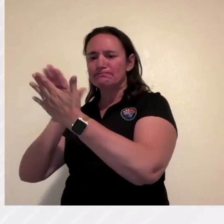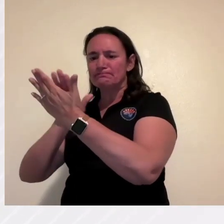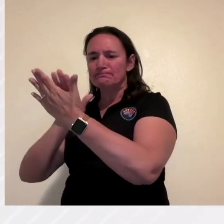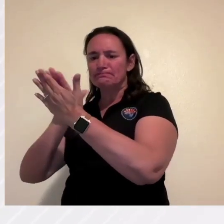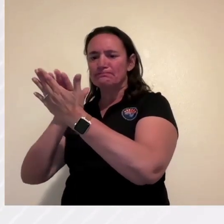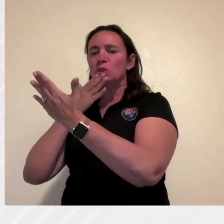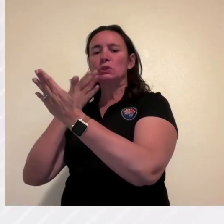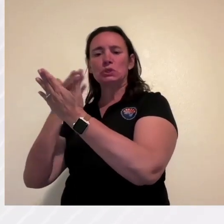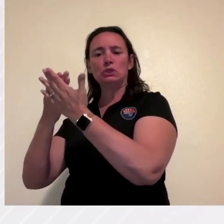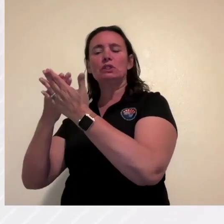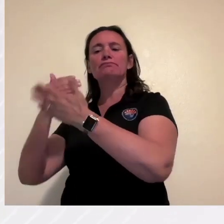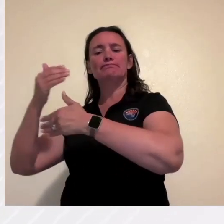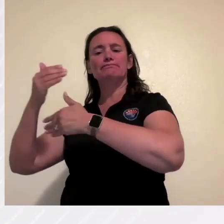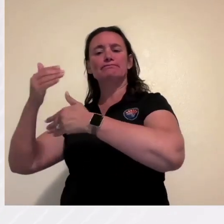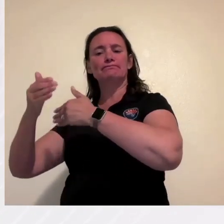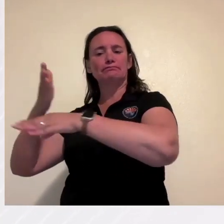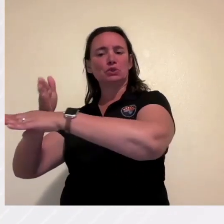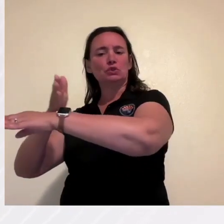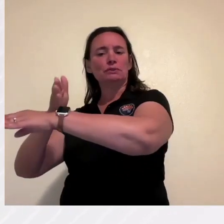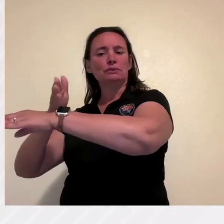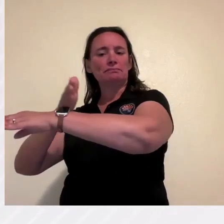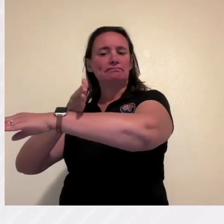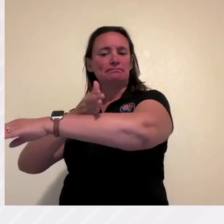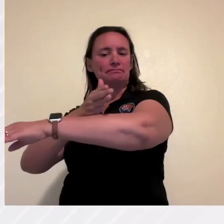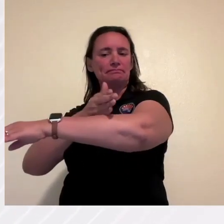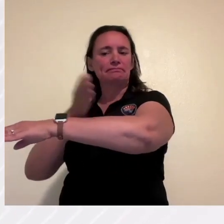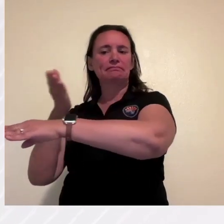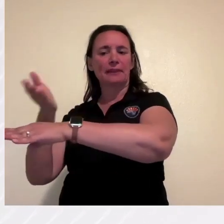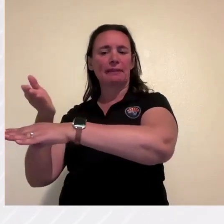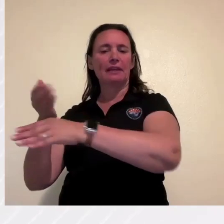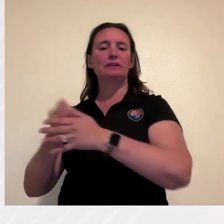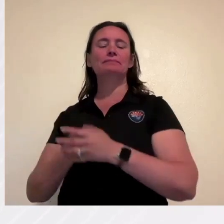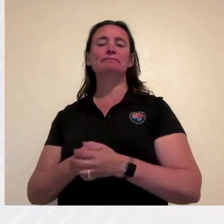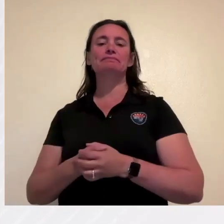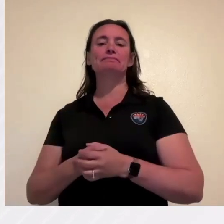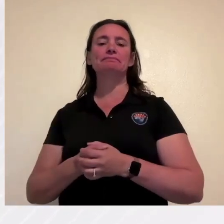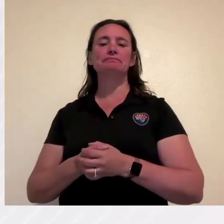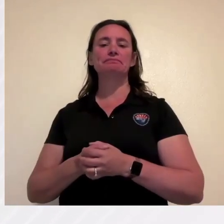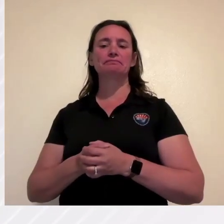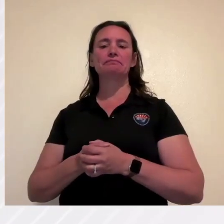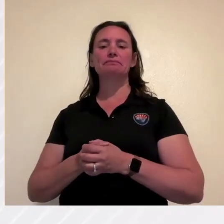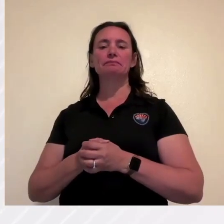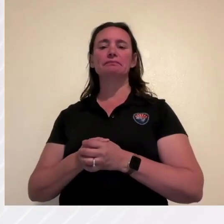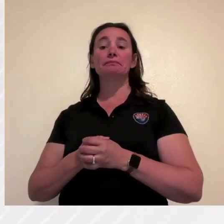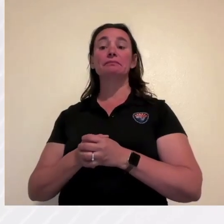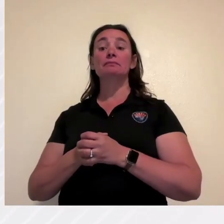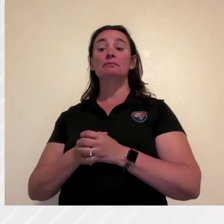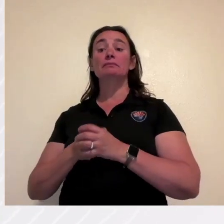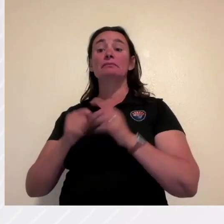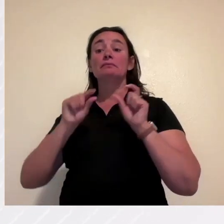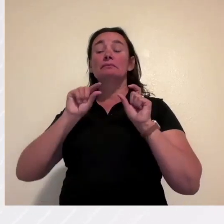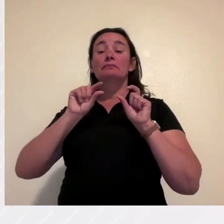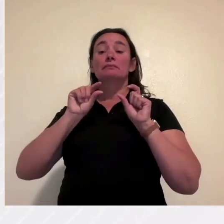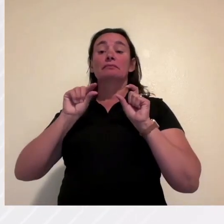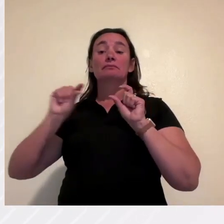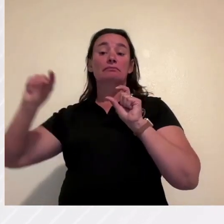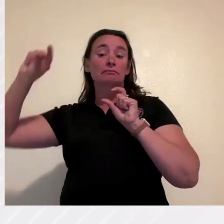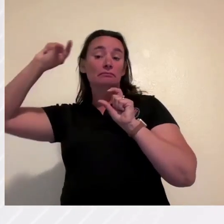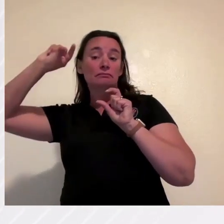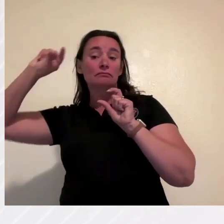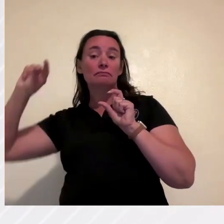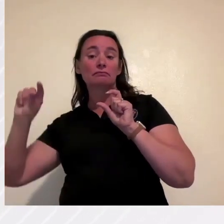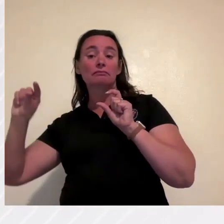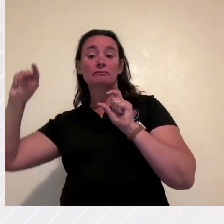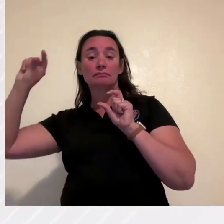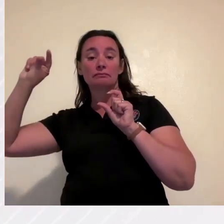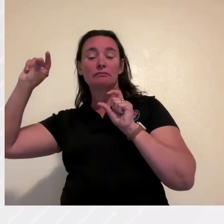Division Alpha with continued line construction along with the aerial resources. As we move along the top of the fire in the western portion of the fire, you guys